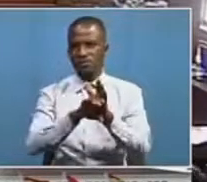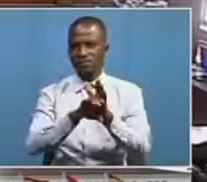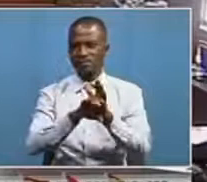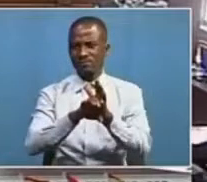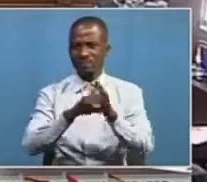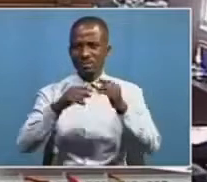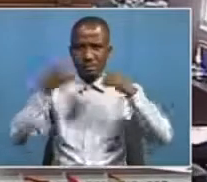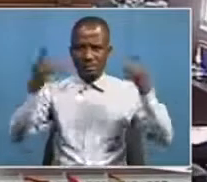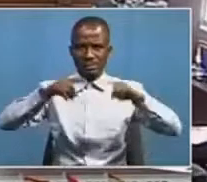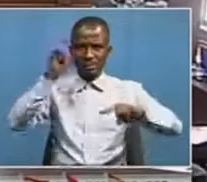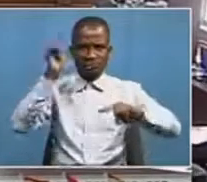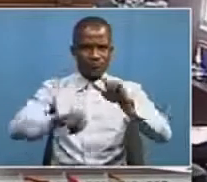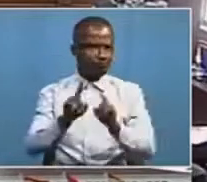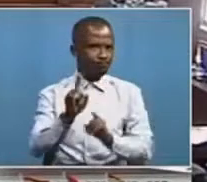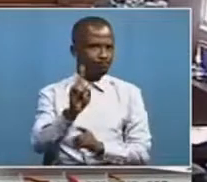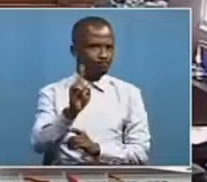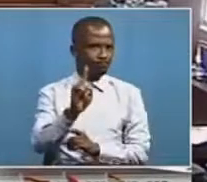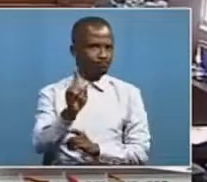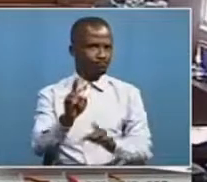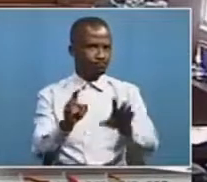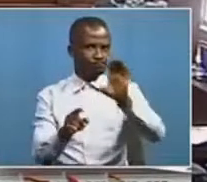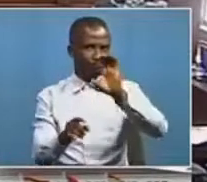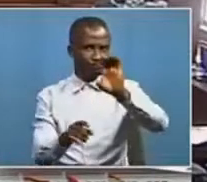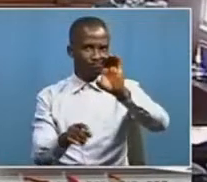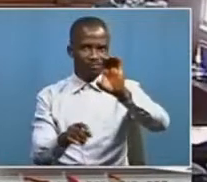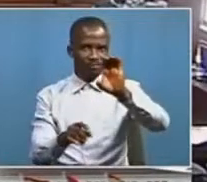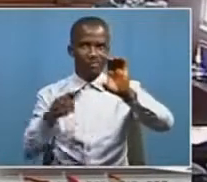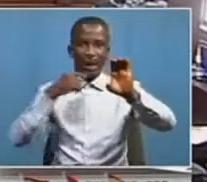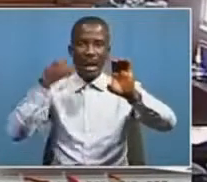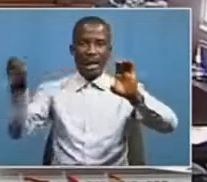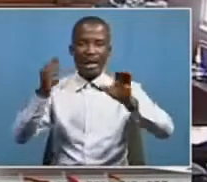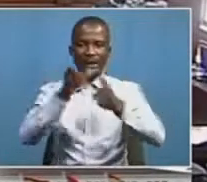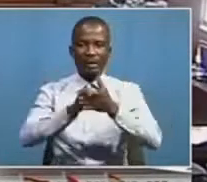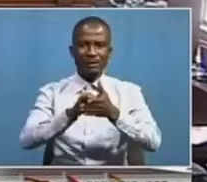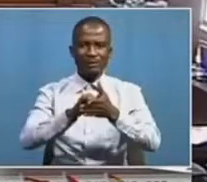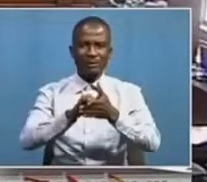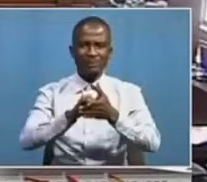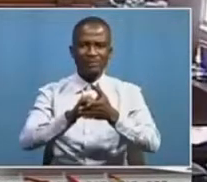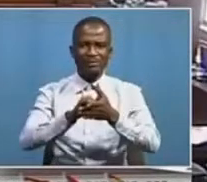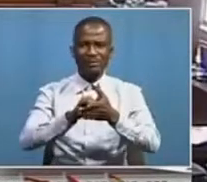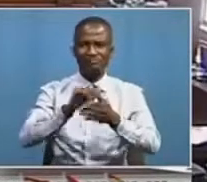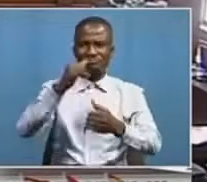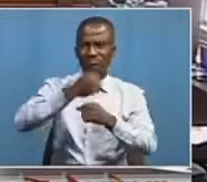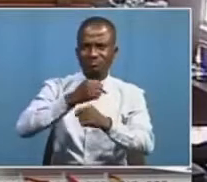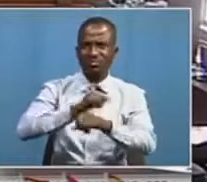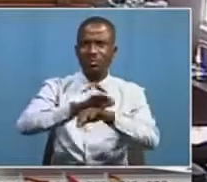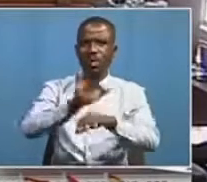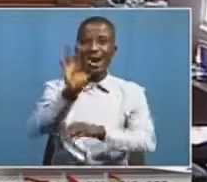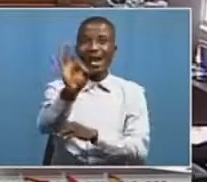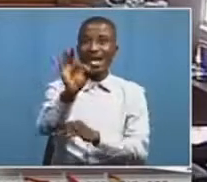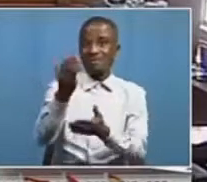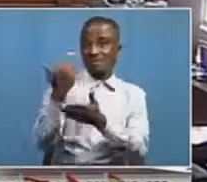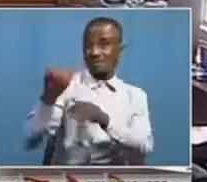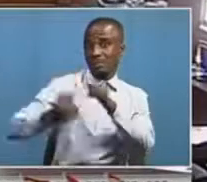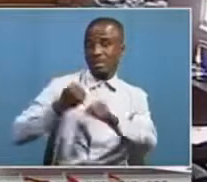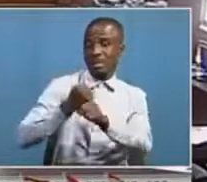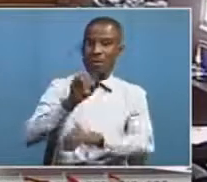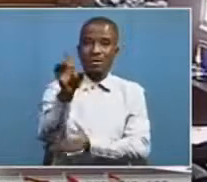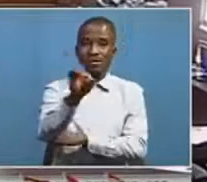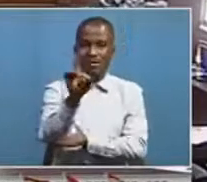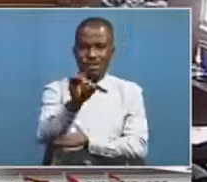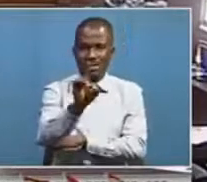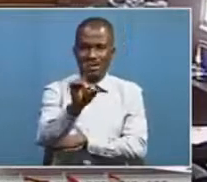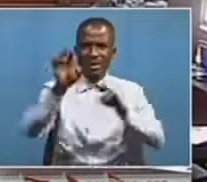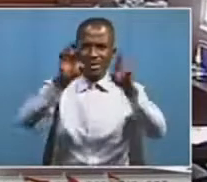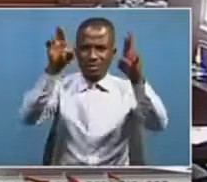declared president-elect. C, a declaration that the purported declaration made on 9th December 2020 of the